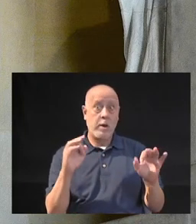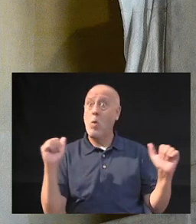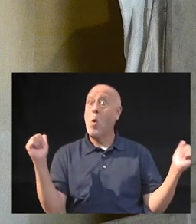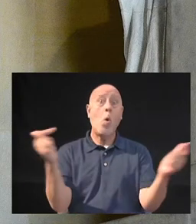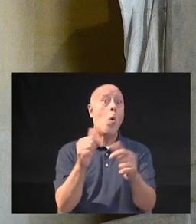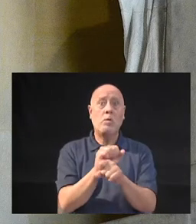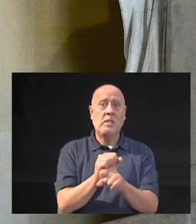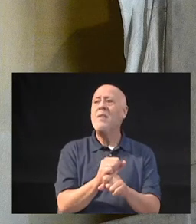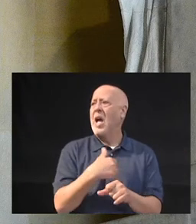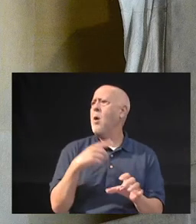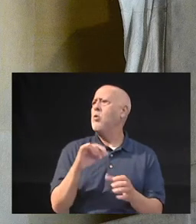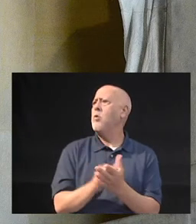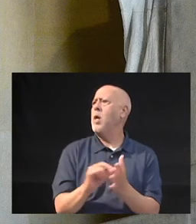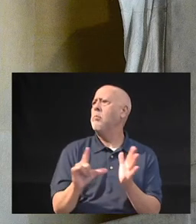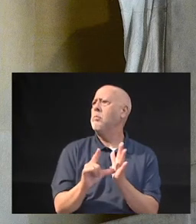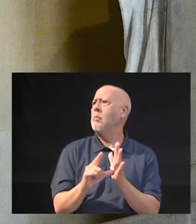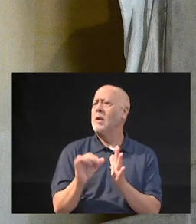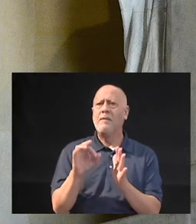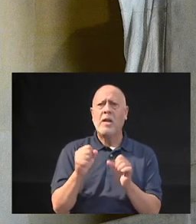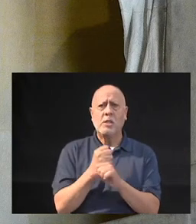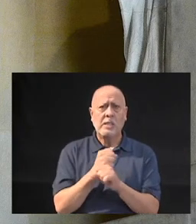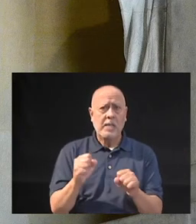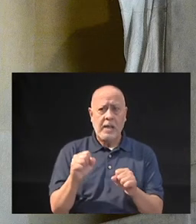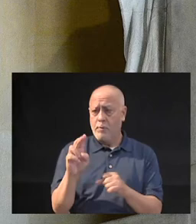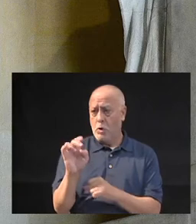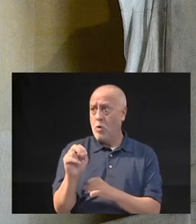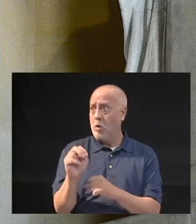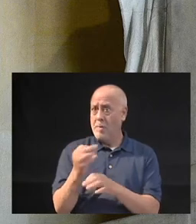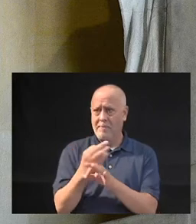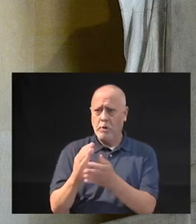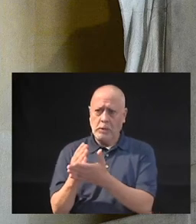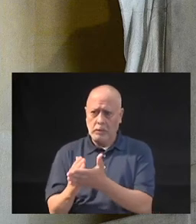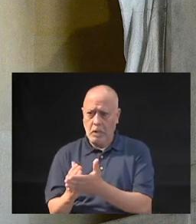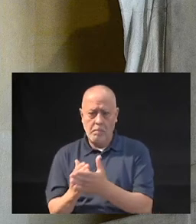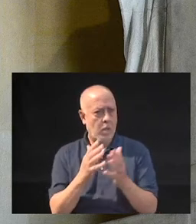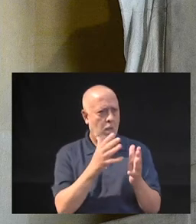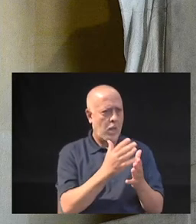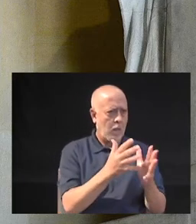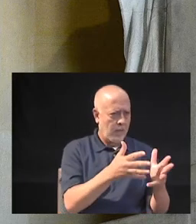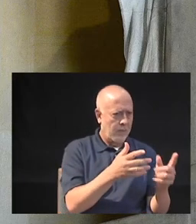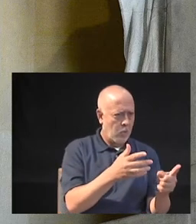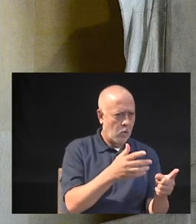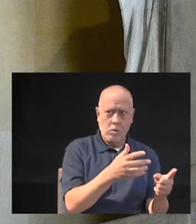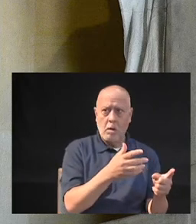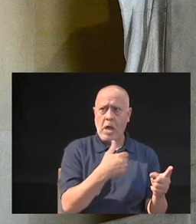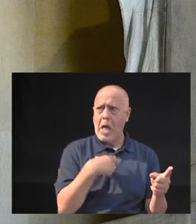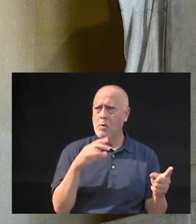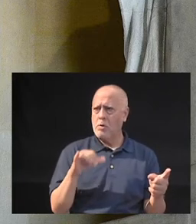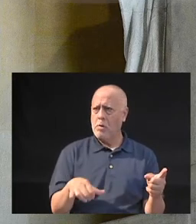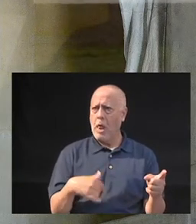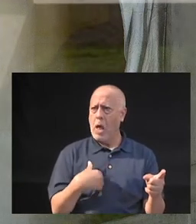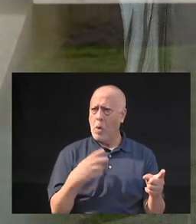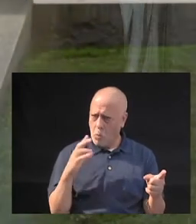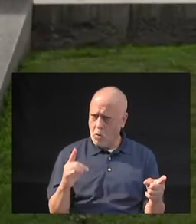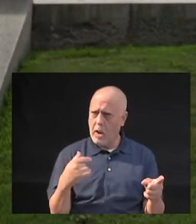the slaves, I would do that. And if I could save it by freeing some and leaving others alone, I'd do